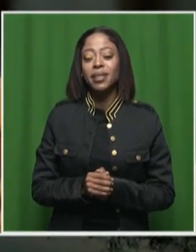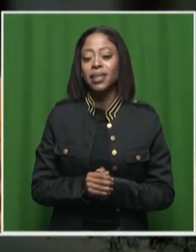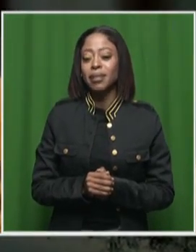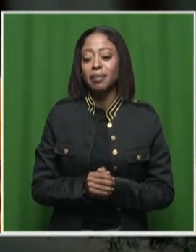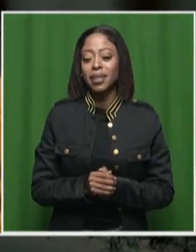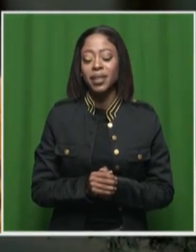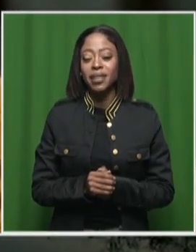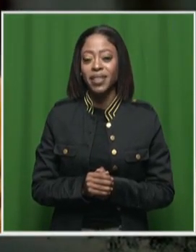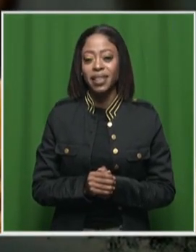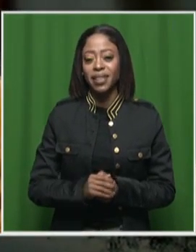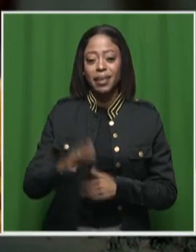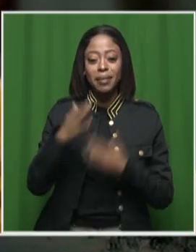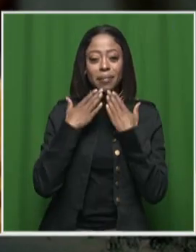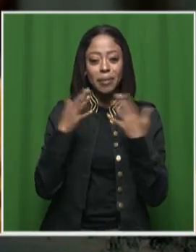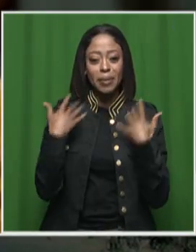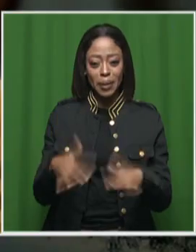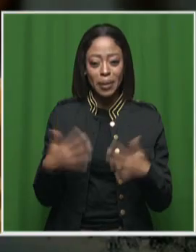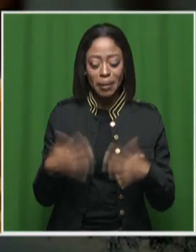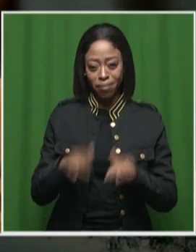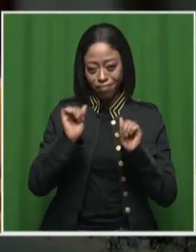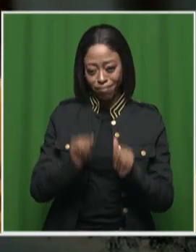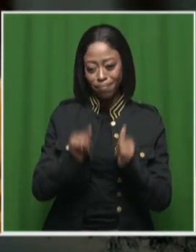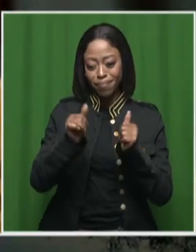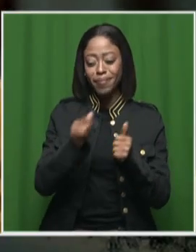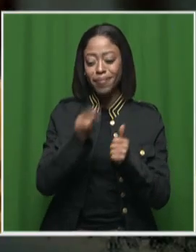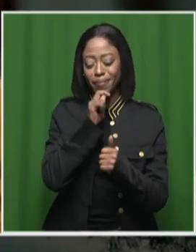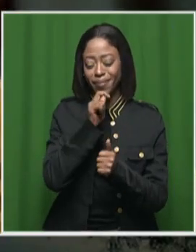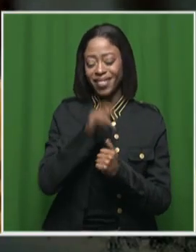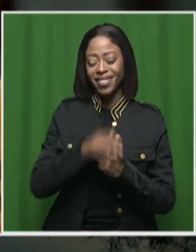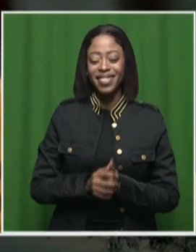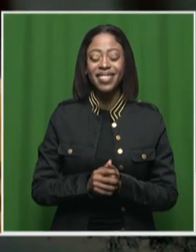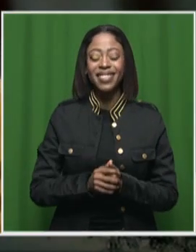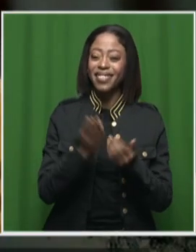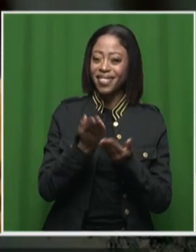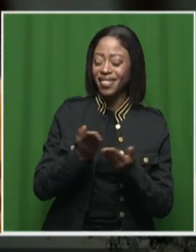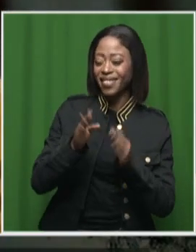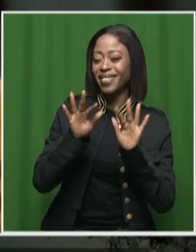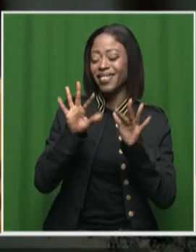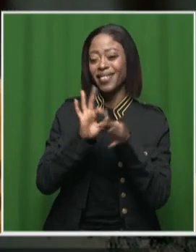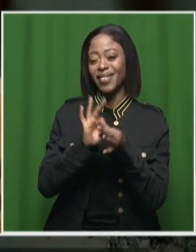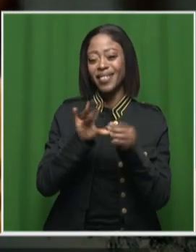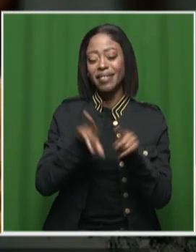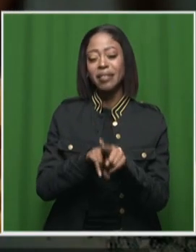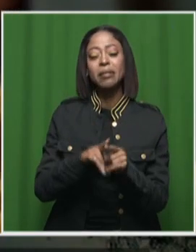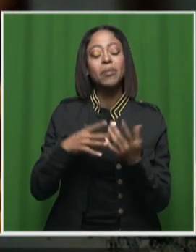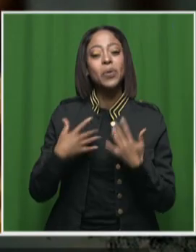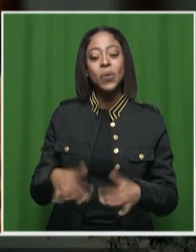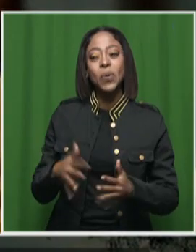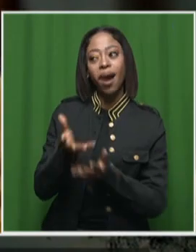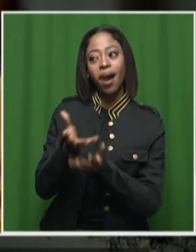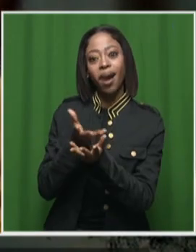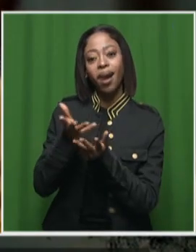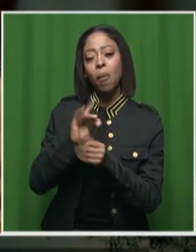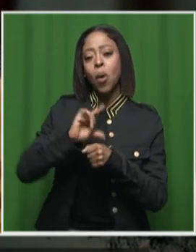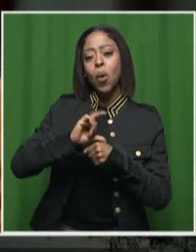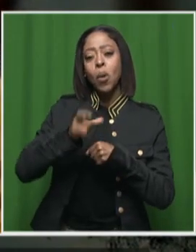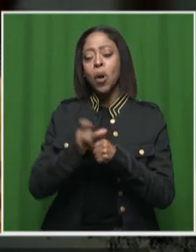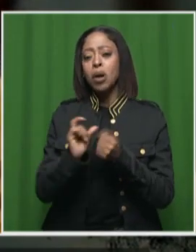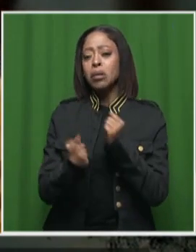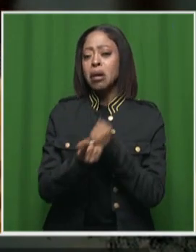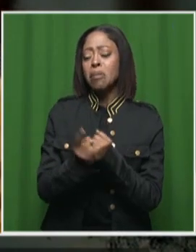Thank you very much, Leanne. Very good to be with you this morning to have this discussion about our upcoming conference. Absolutely. We're happy